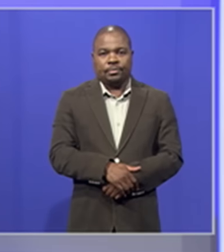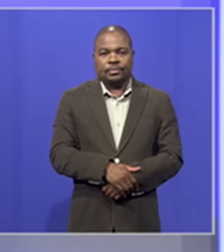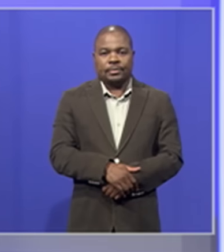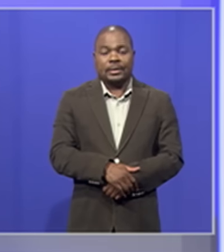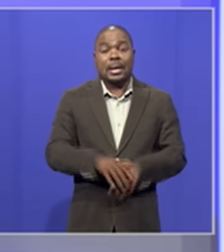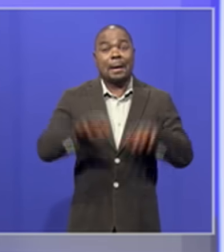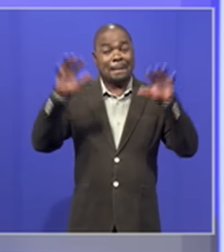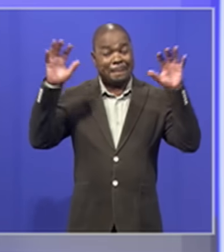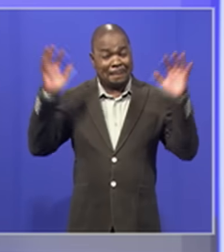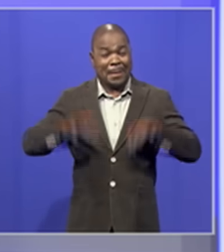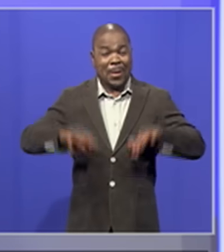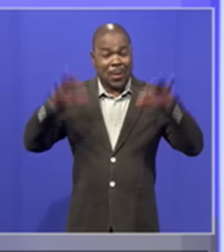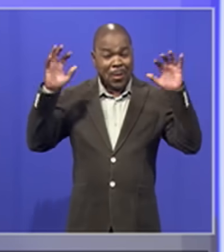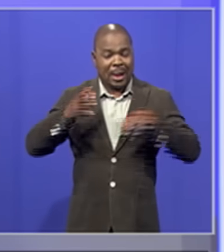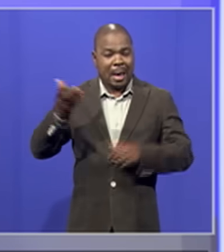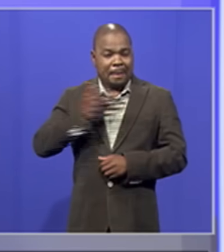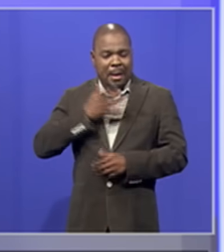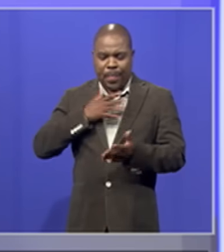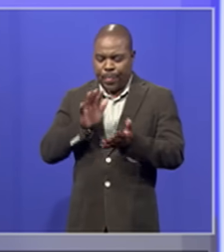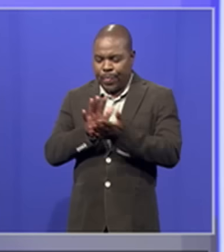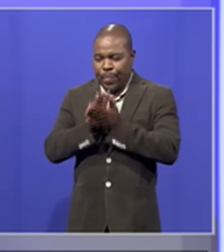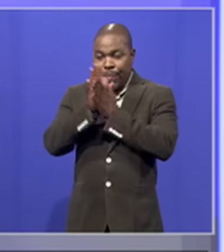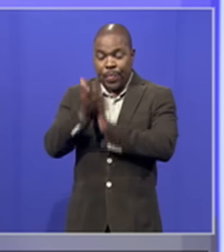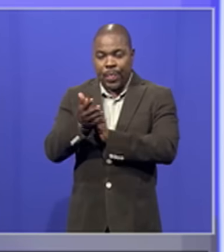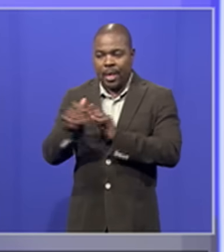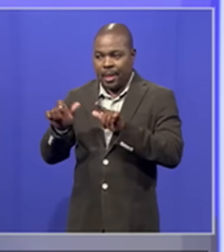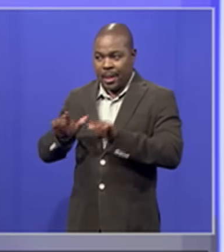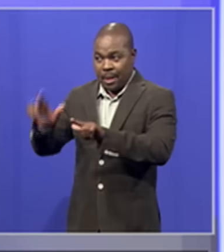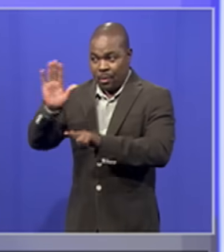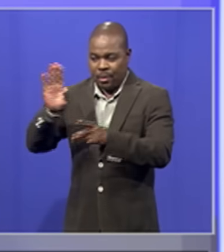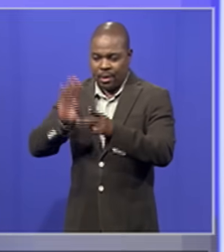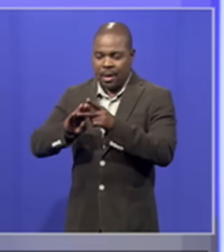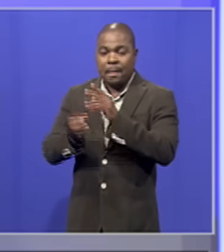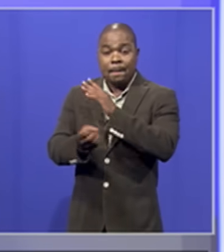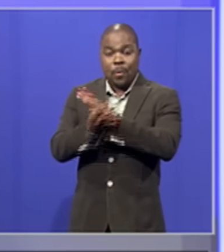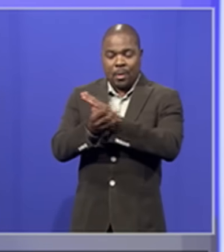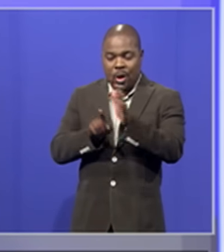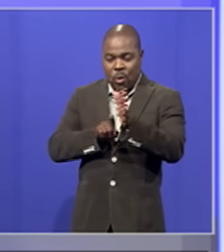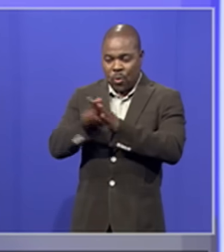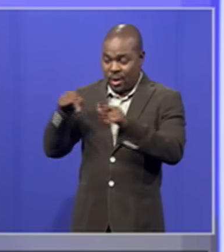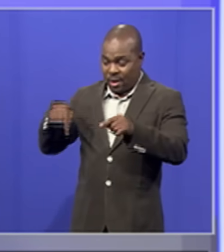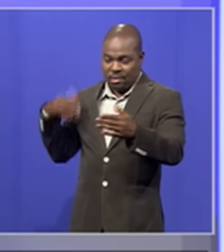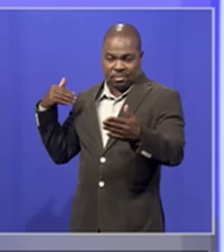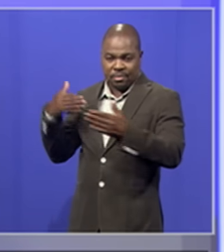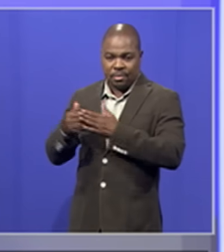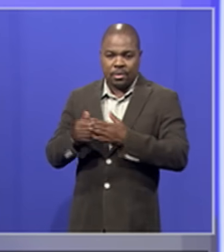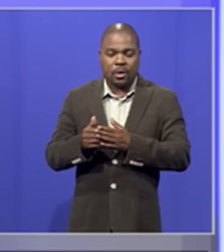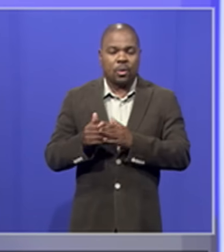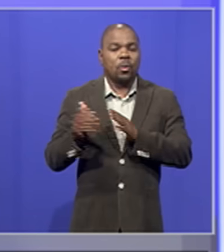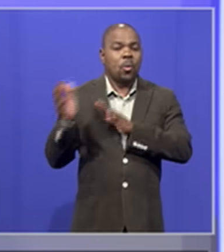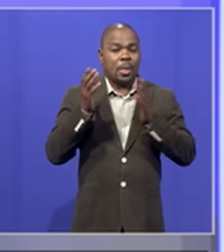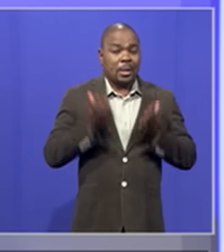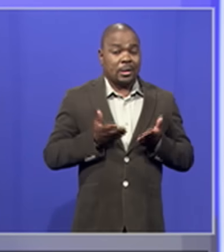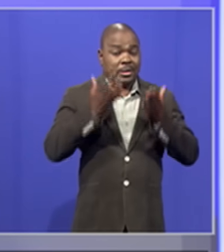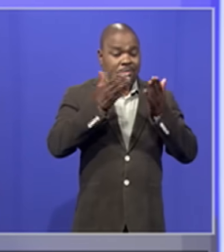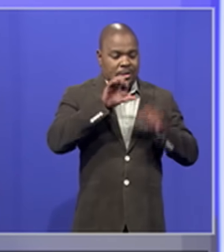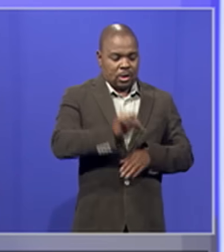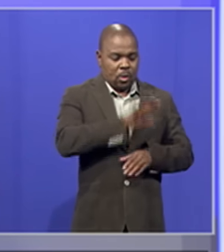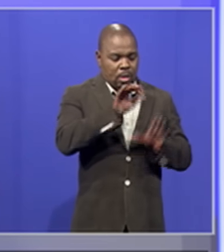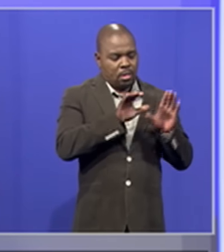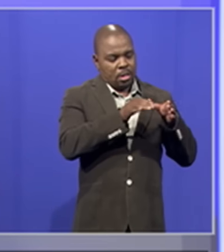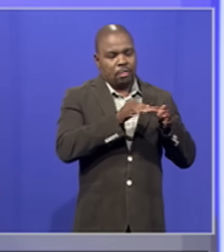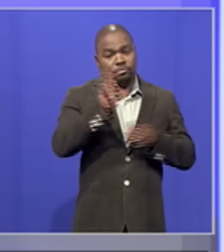Yona pula yeo ye kgolo e hlotše tshenyo provinceng ya Limpopo le Mpumalanga go thoma bekeng ye bomme ba lekala la kakanyo ya maemo a boso ka Afrika Borwa